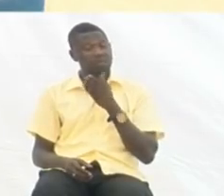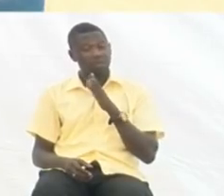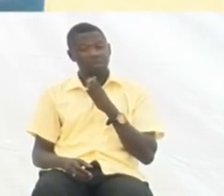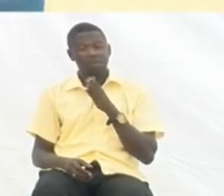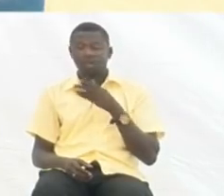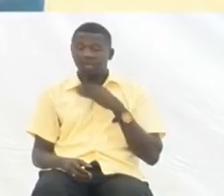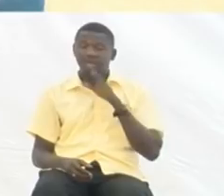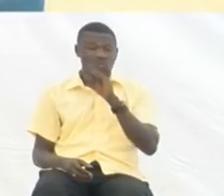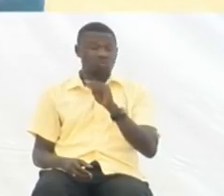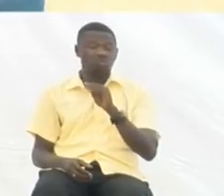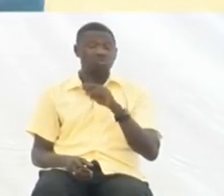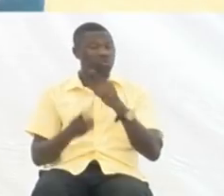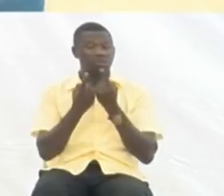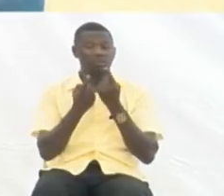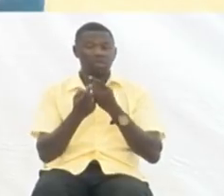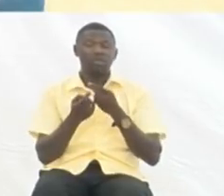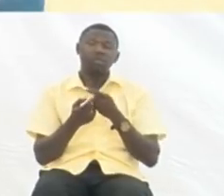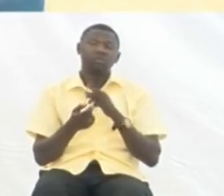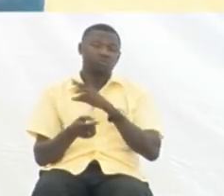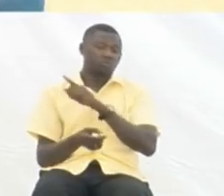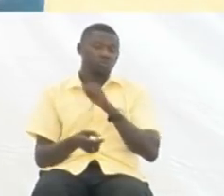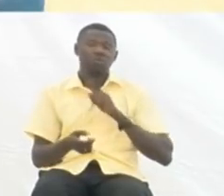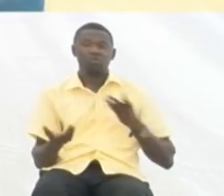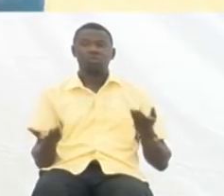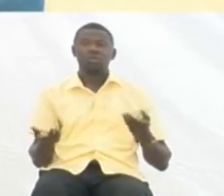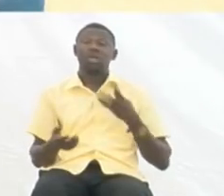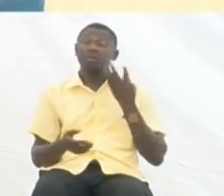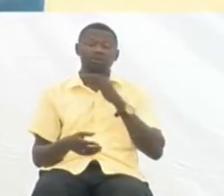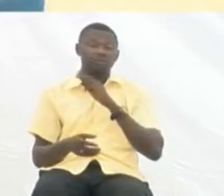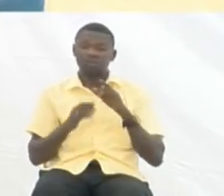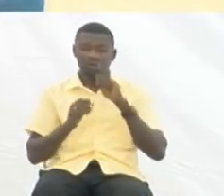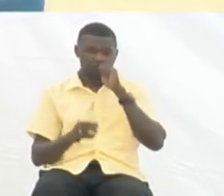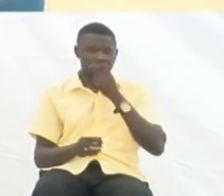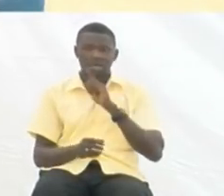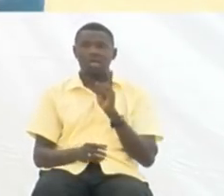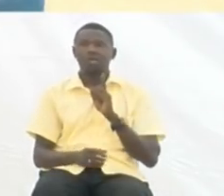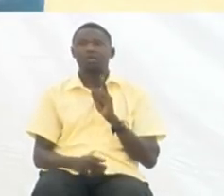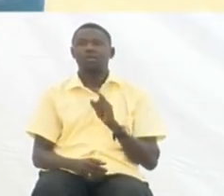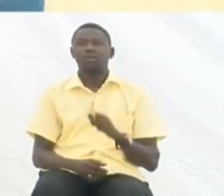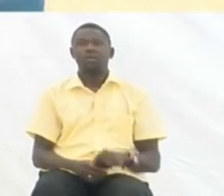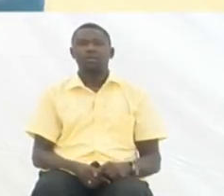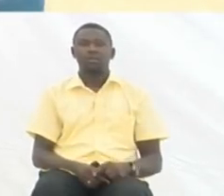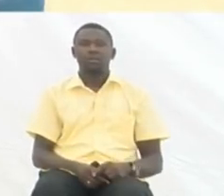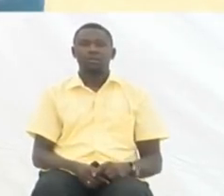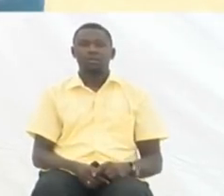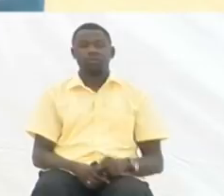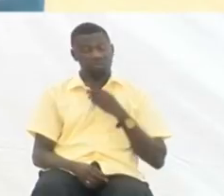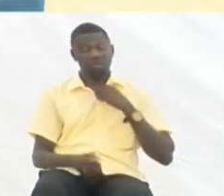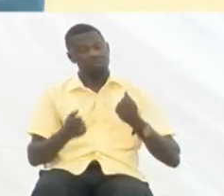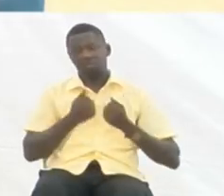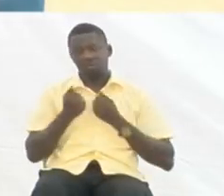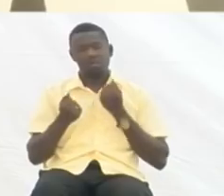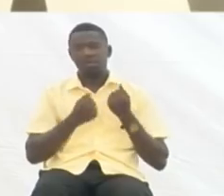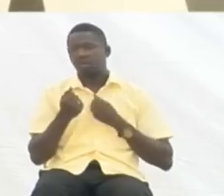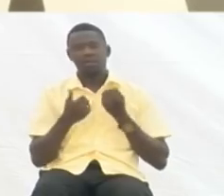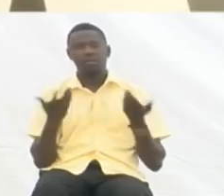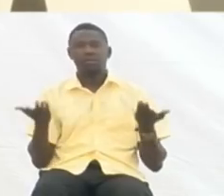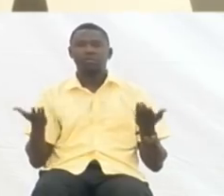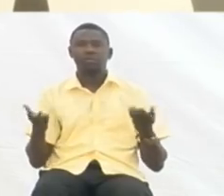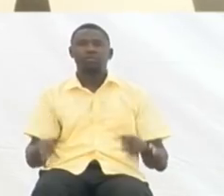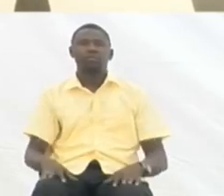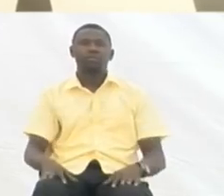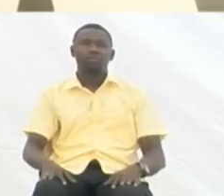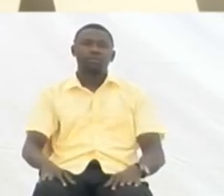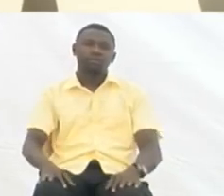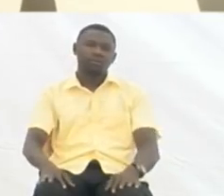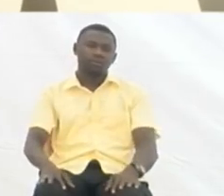he could do something, even if we are not dead, then we will live with the